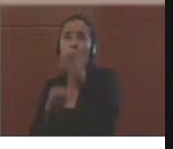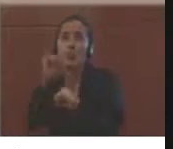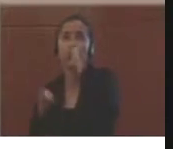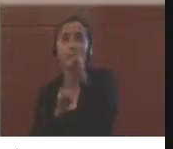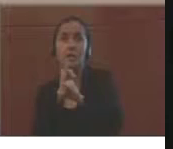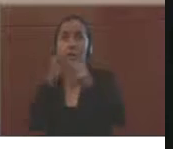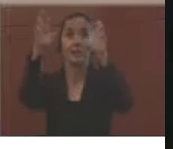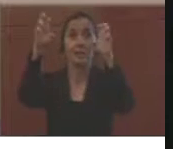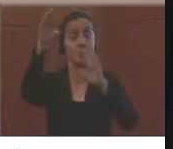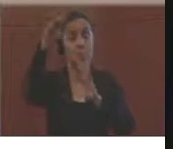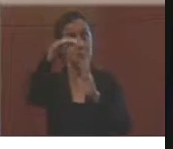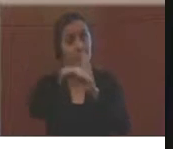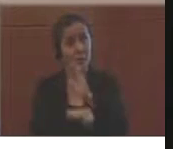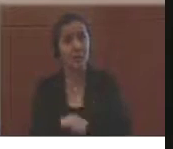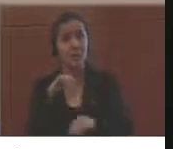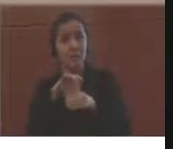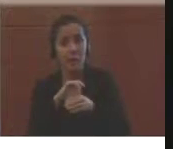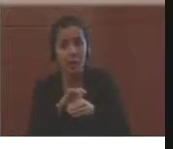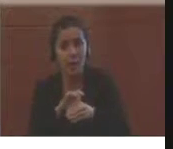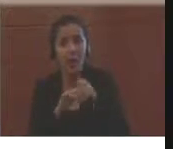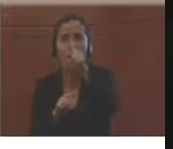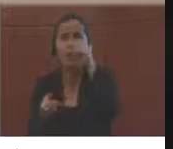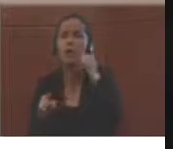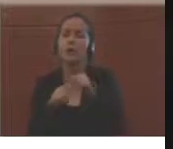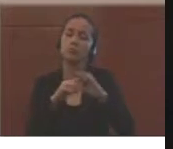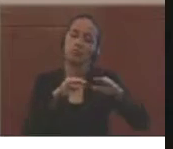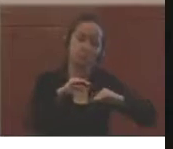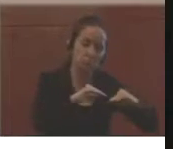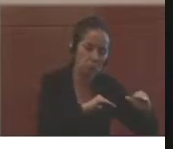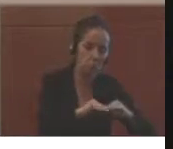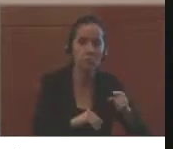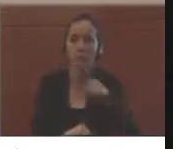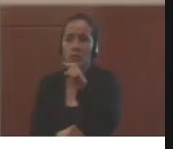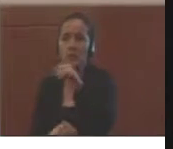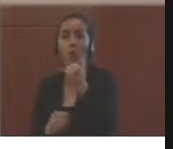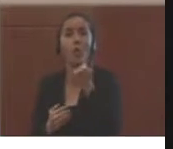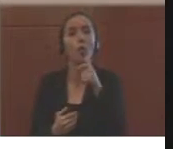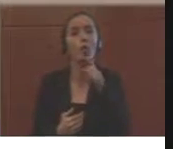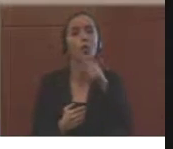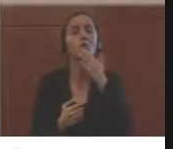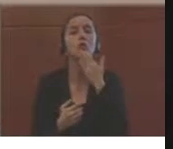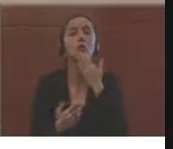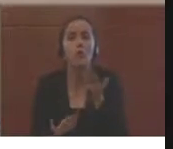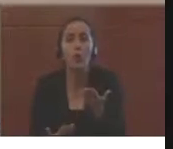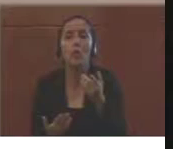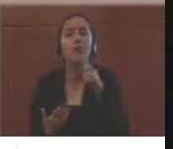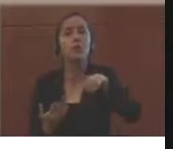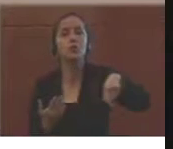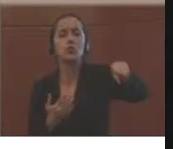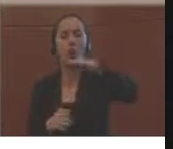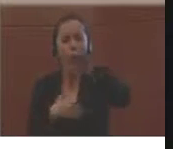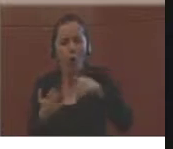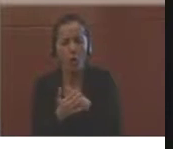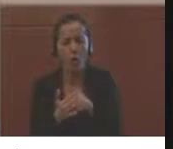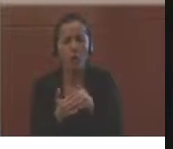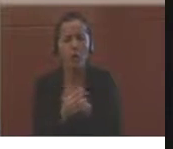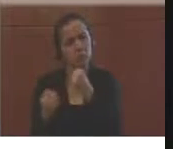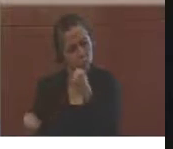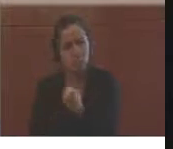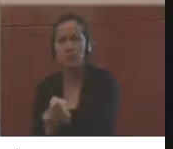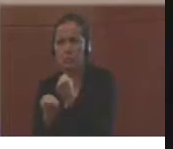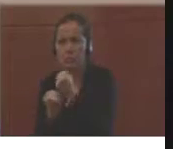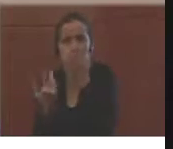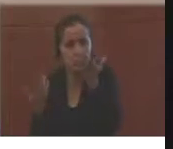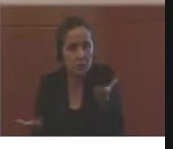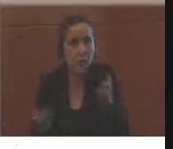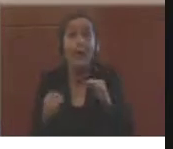response, including the process established by the International Humanitarian Assistance Mechanism, MIA, and further strengthen